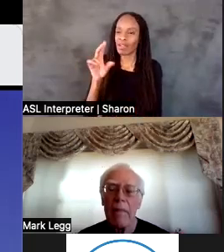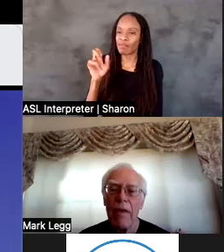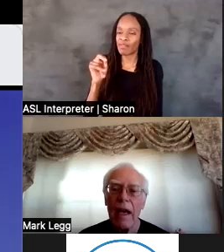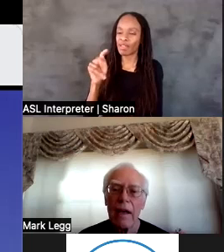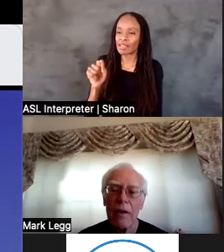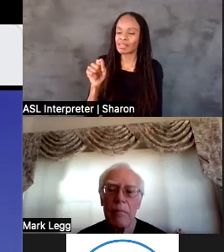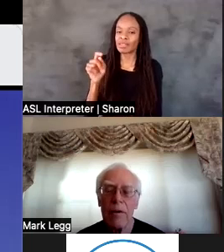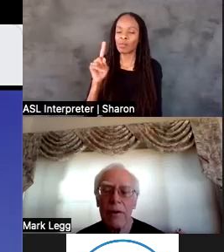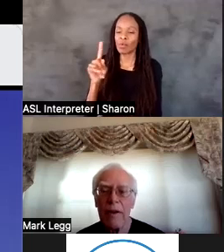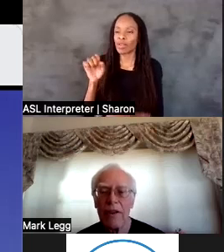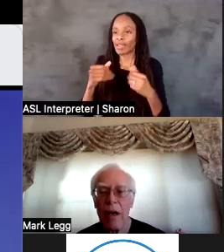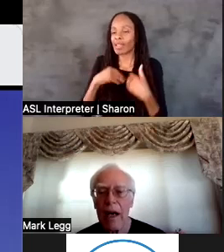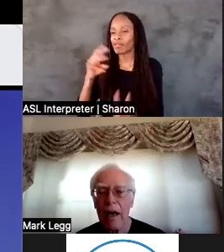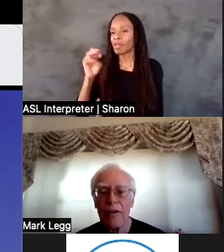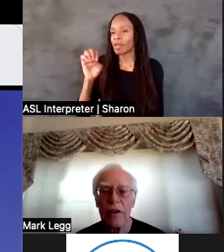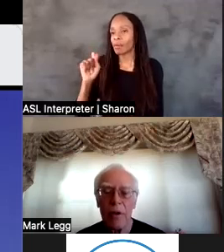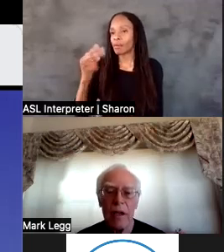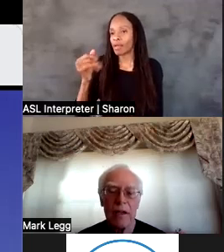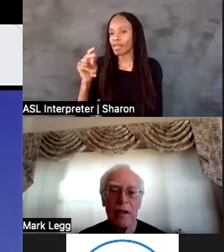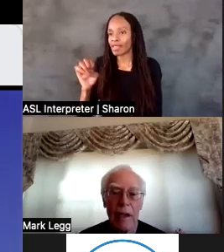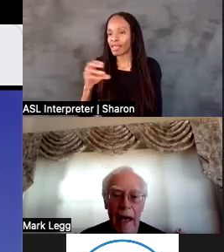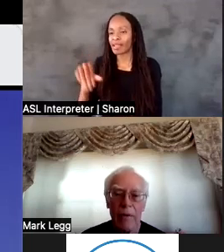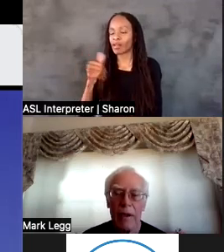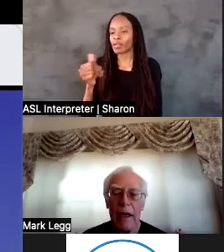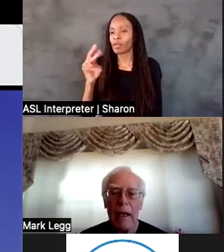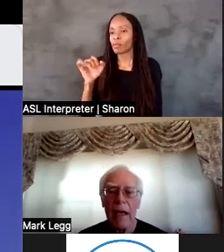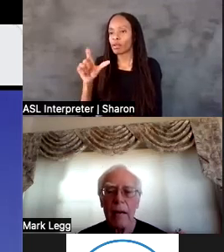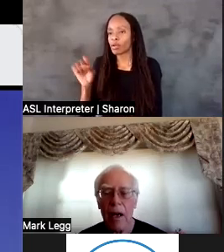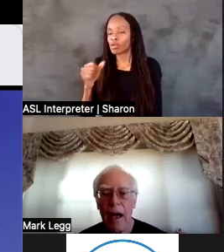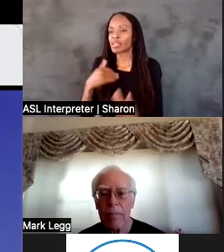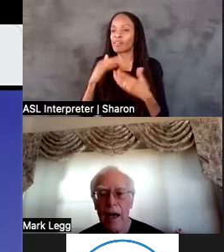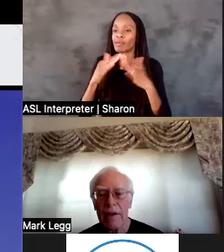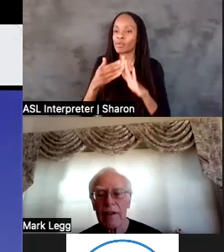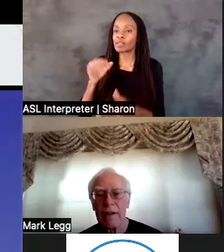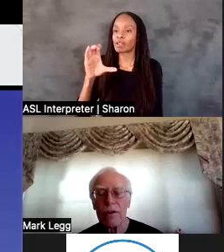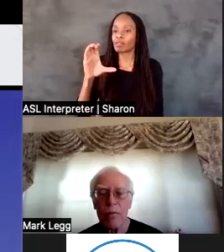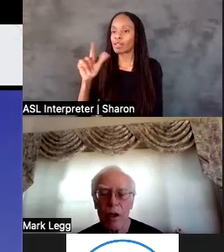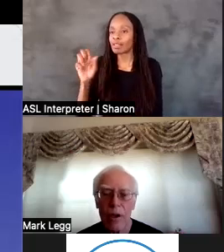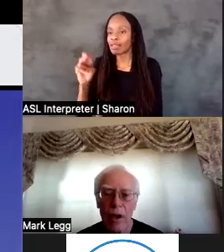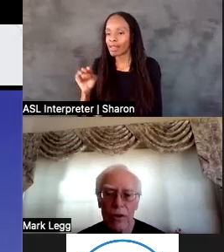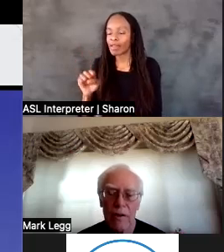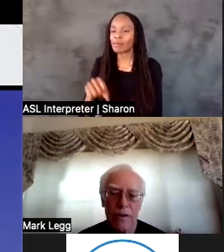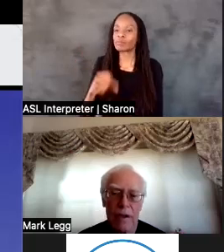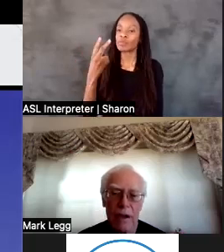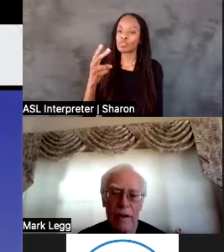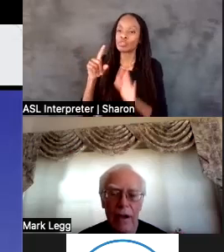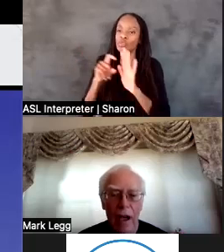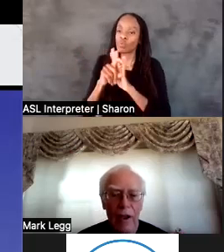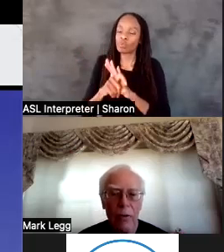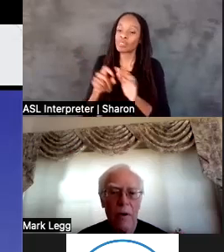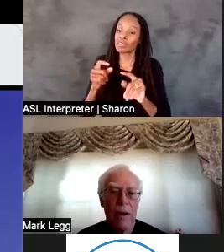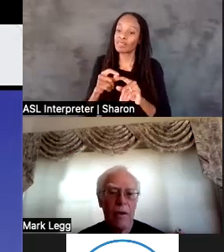have methane and other minerals and things coming out, and there's communities of clams and barite deposits and tube worms and all sorts of interesting